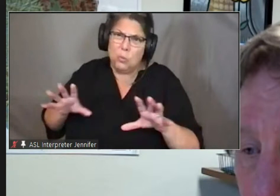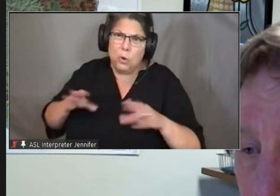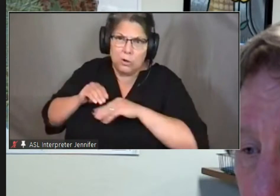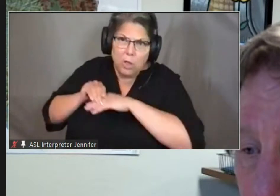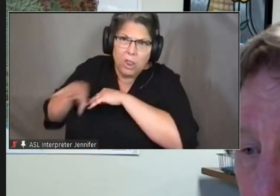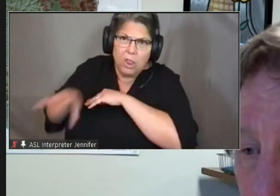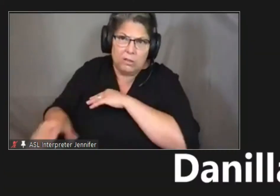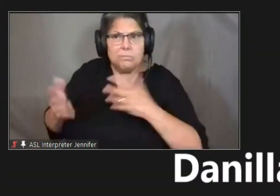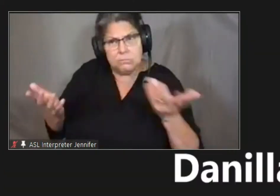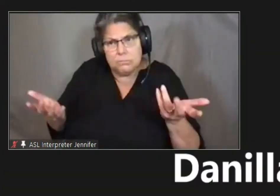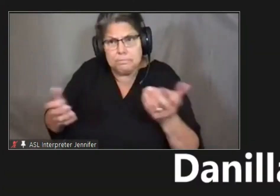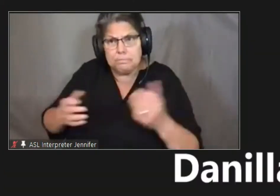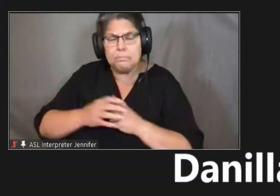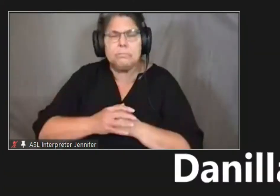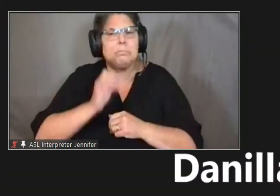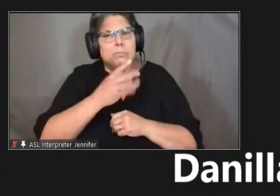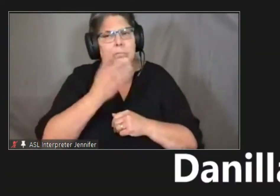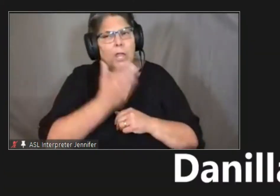Thank you.